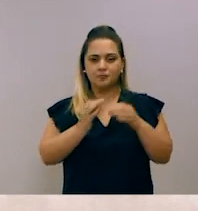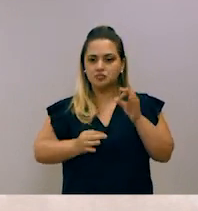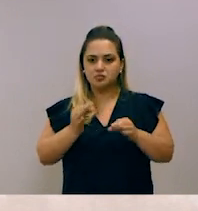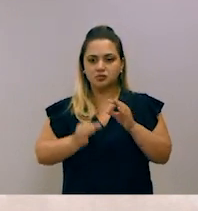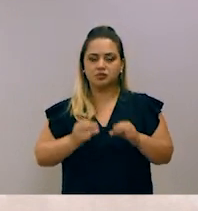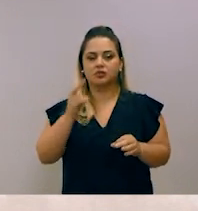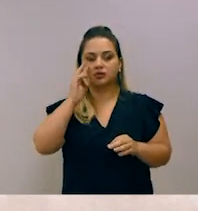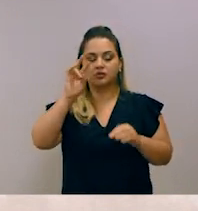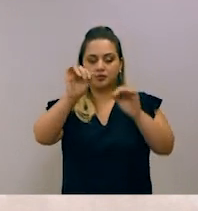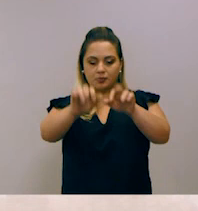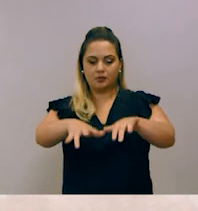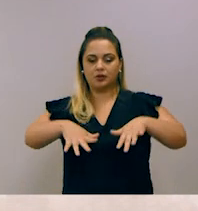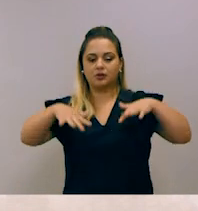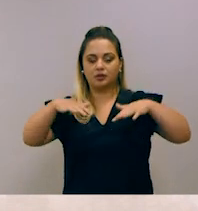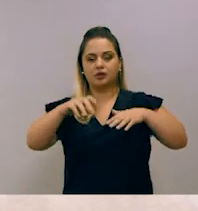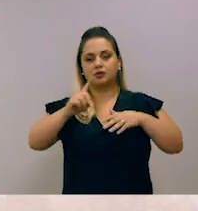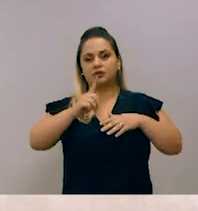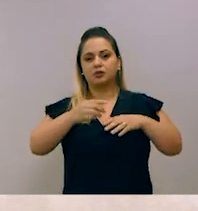a procedure